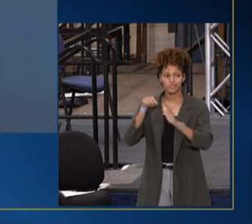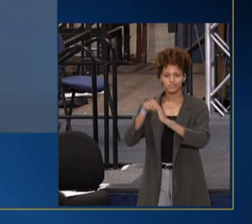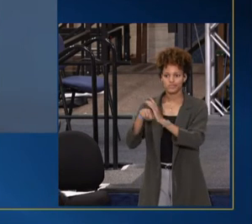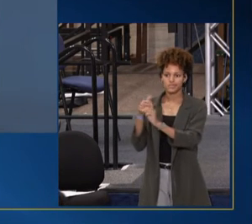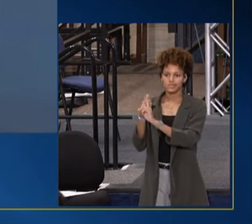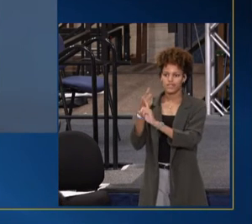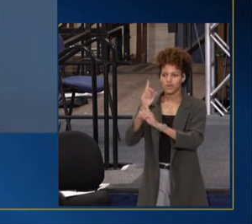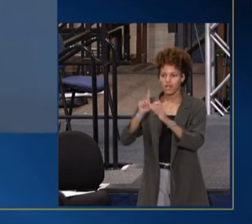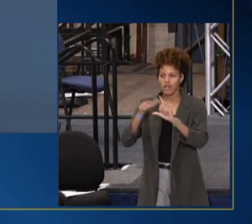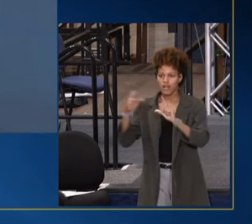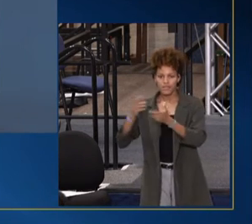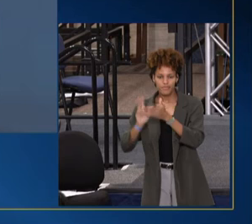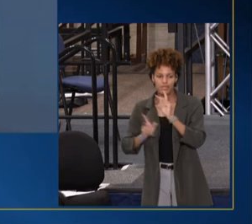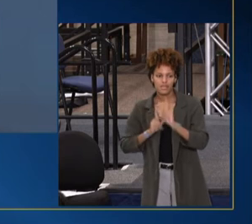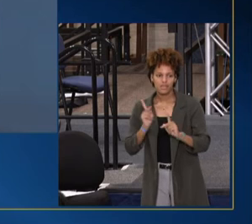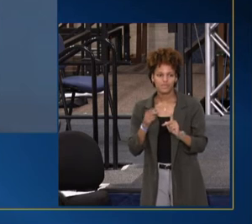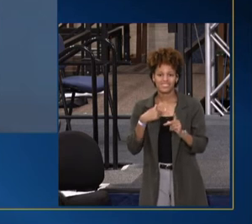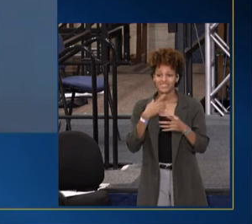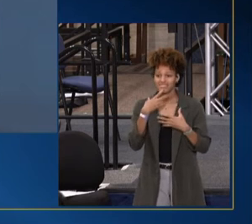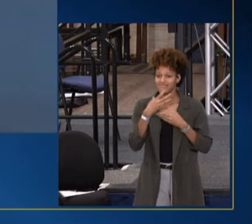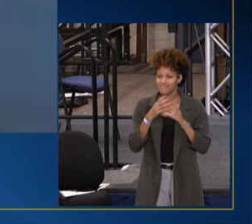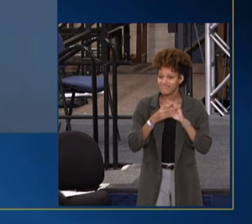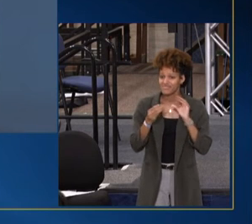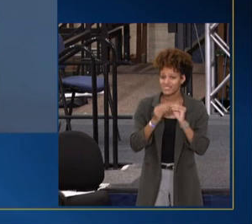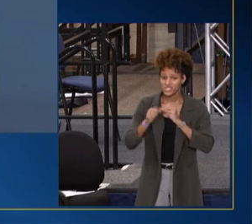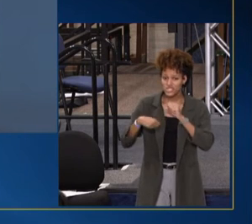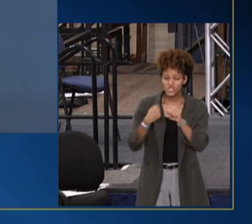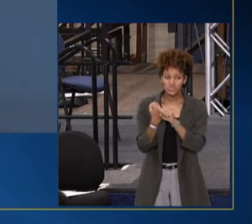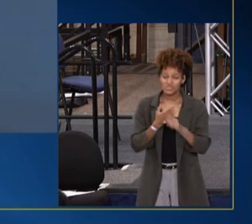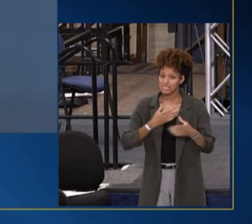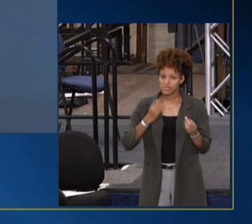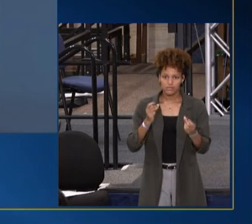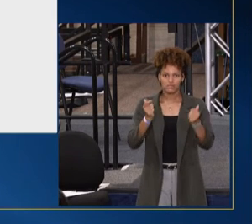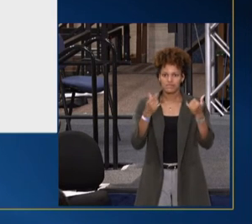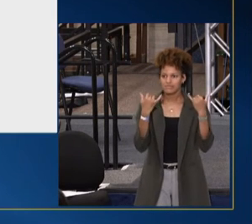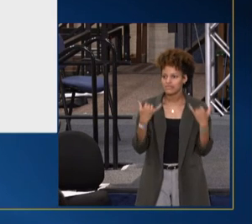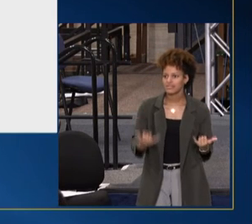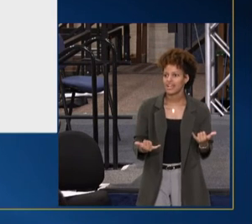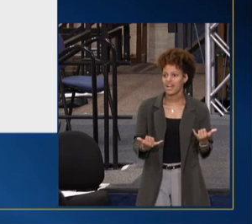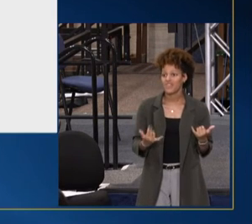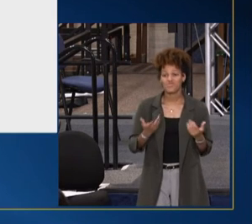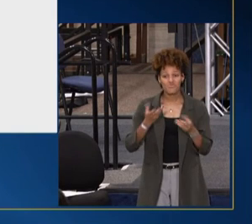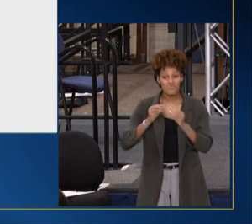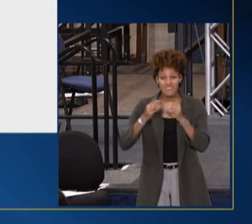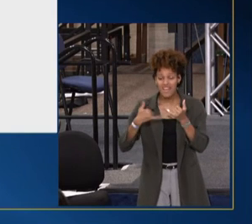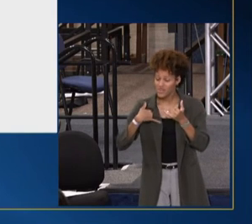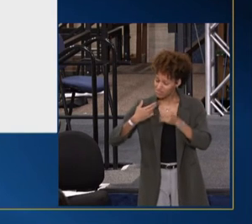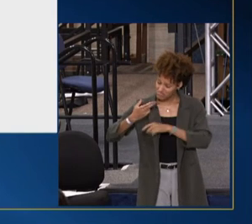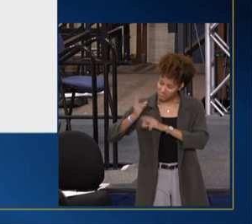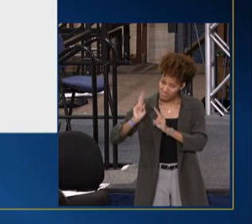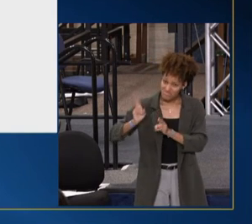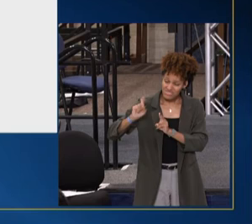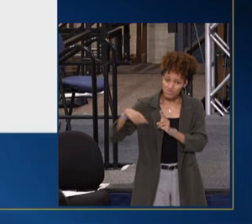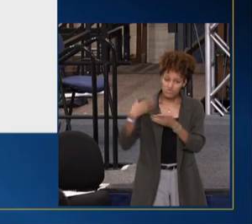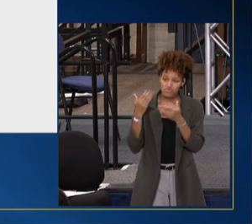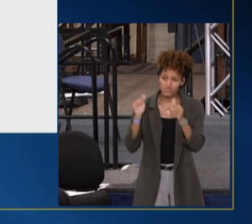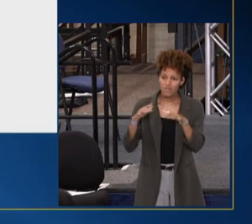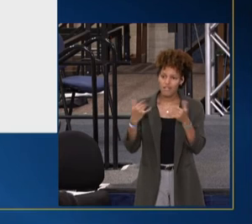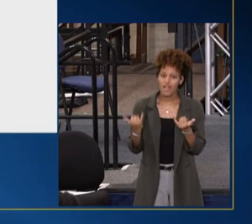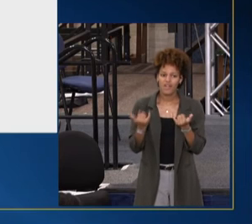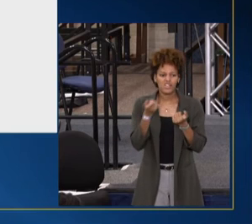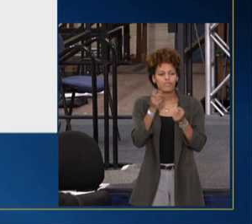people. We have said for years that it is urgent, and it has never been more urgent than it is now. A little bit about what we